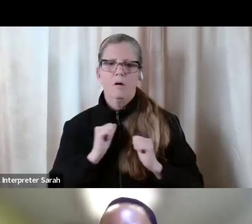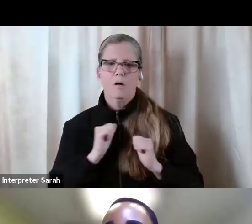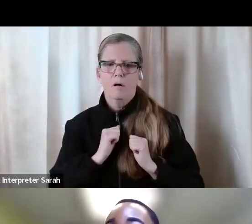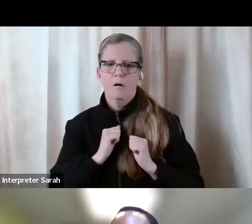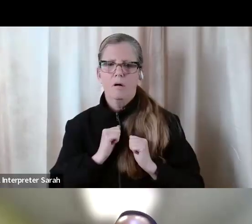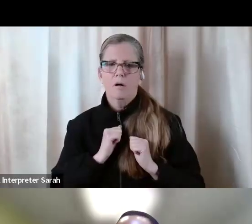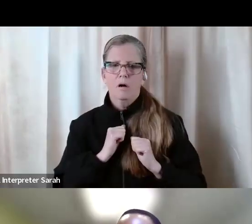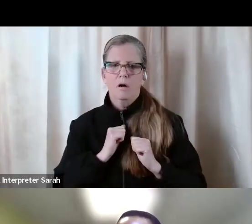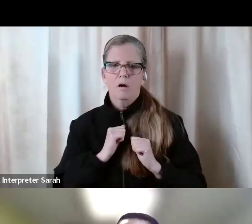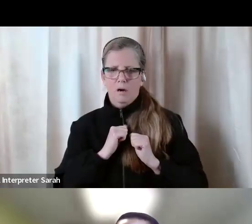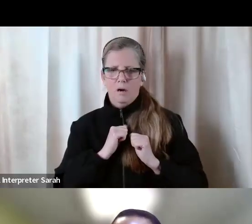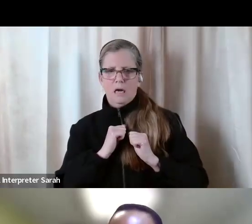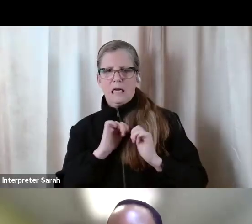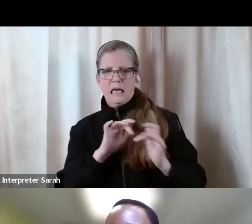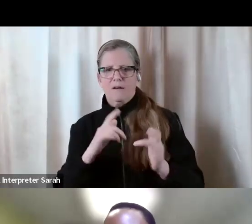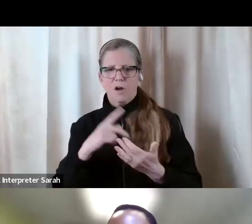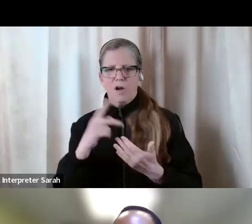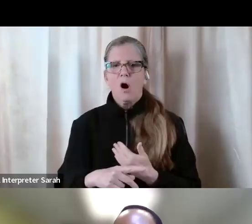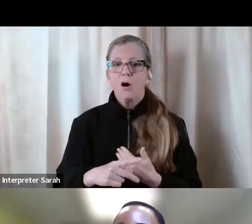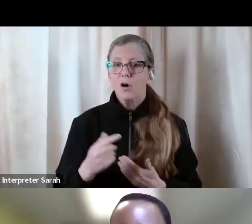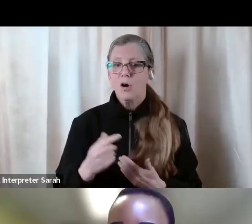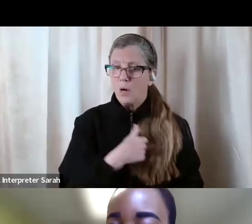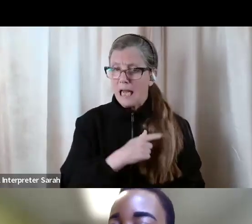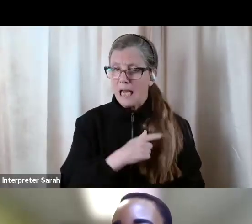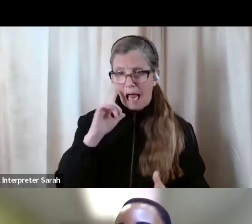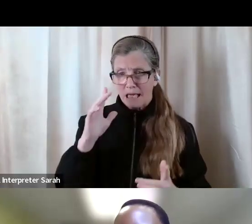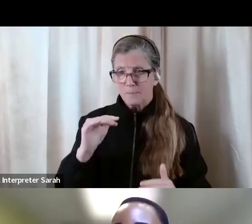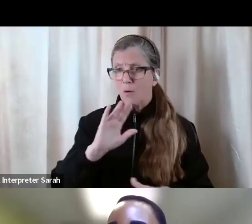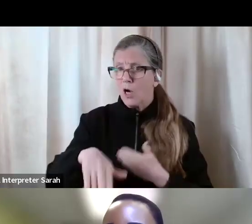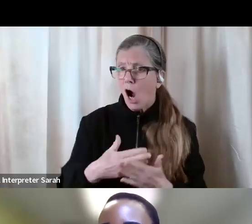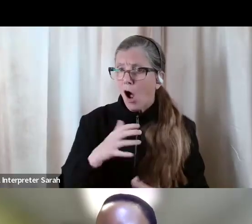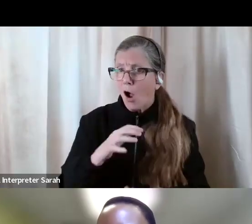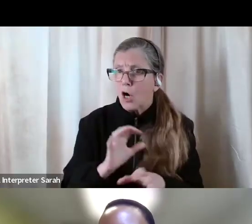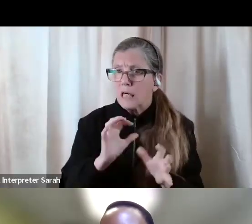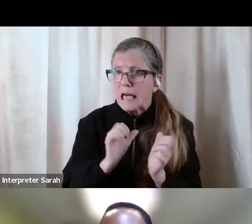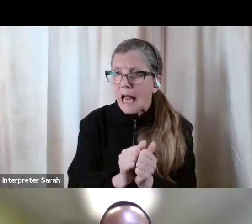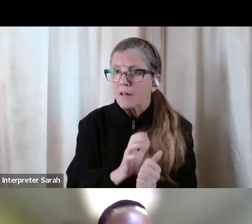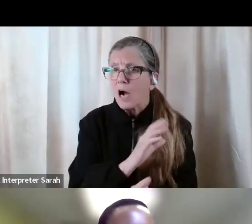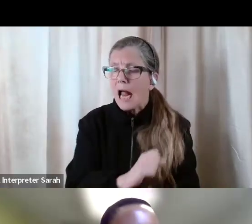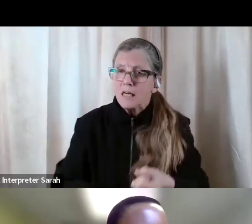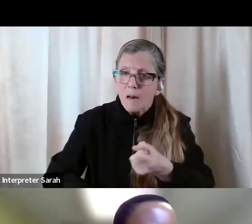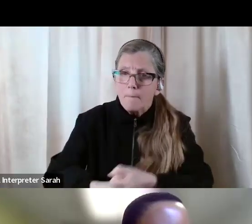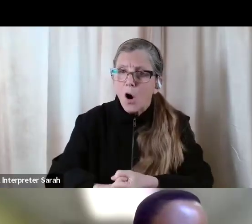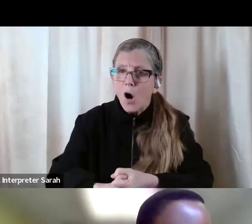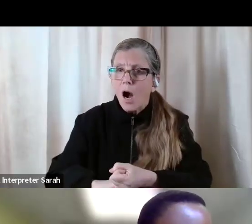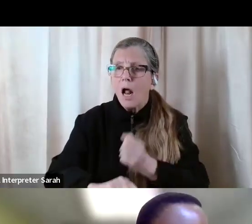enrollment where we could all work across the state and help enroll residents as appropriate into this program.